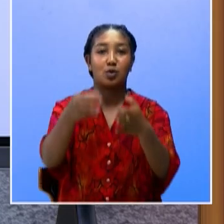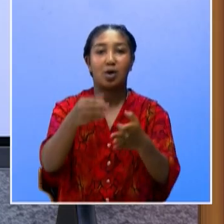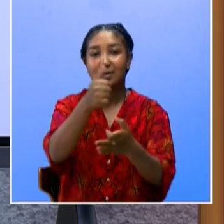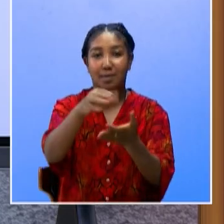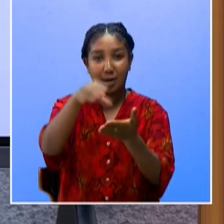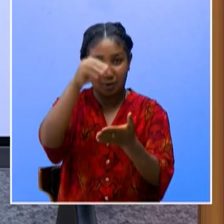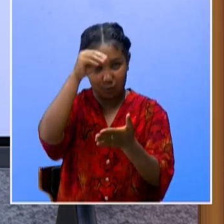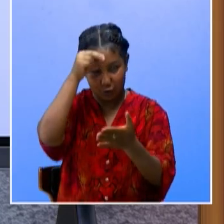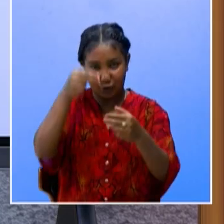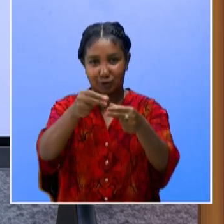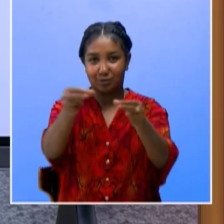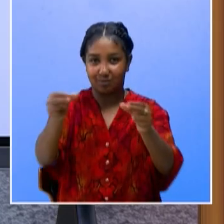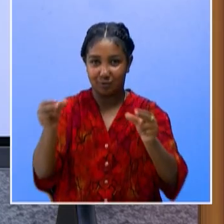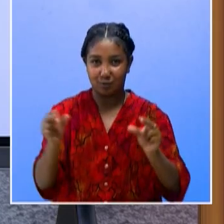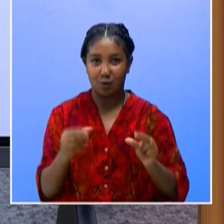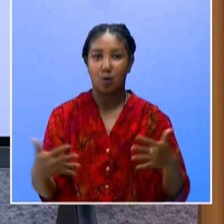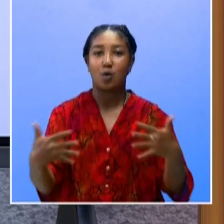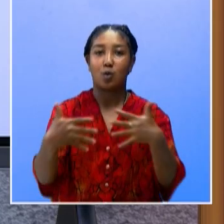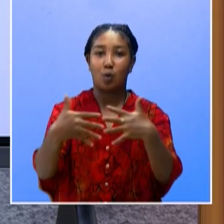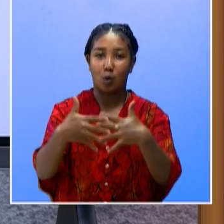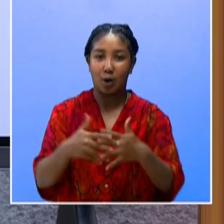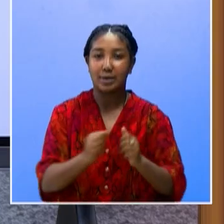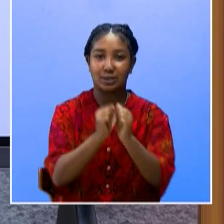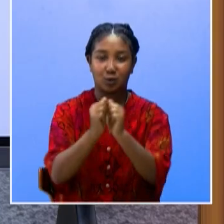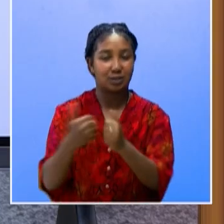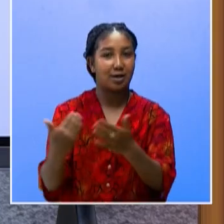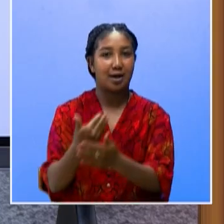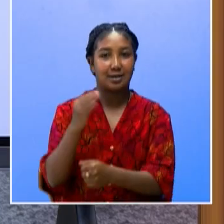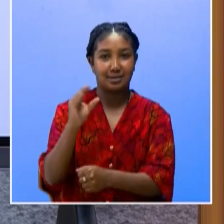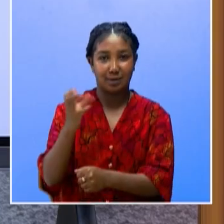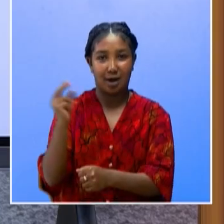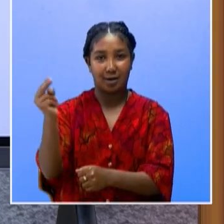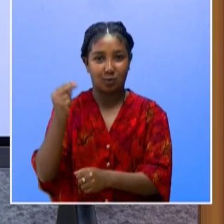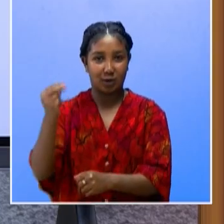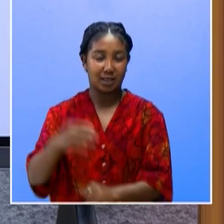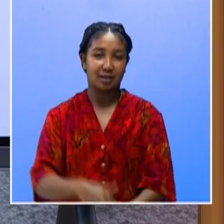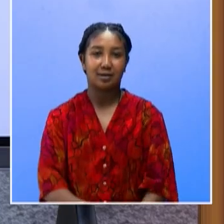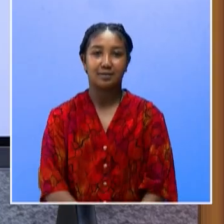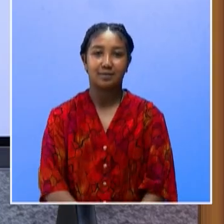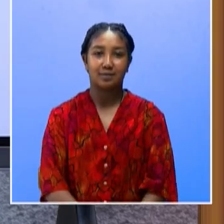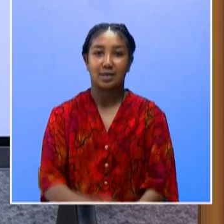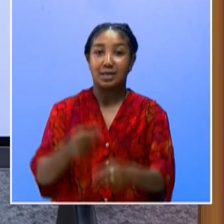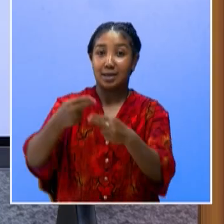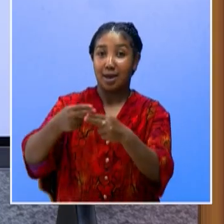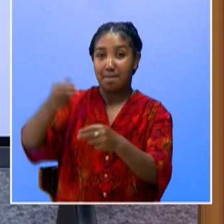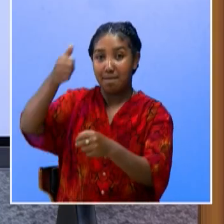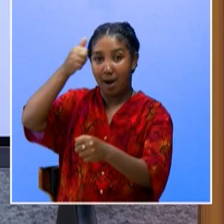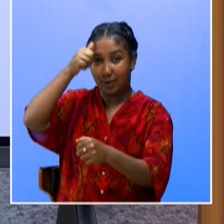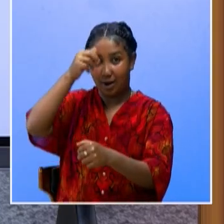City Government of Addis Ababa Education Bureau in collaboration with Addis Media Network. I'm Abdullah